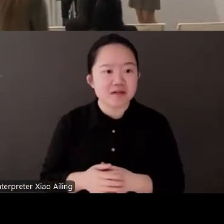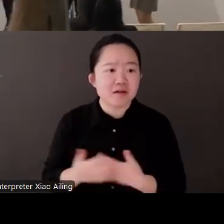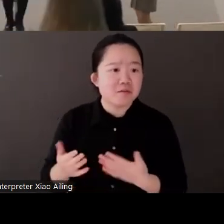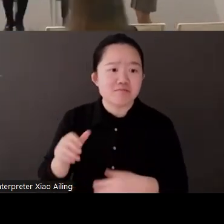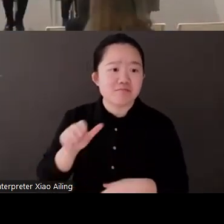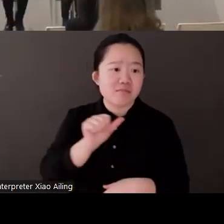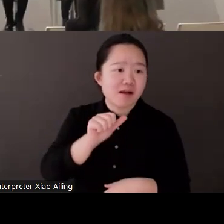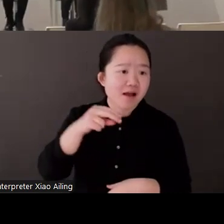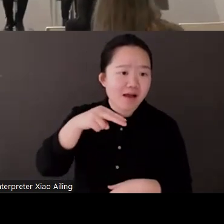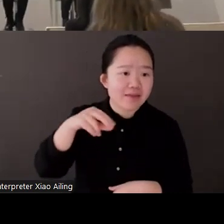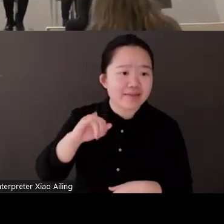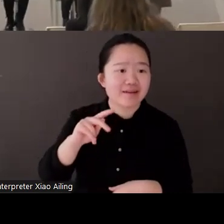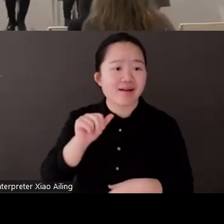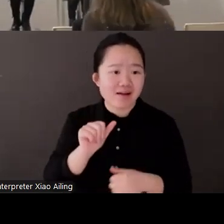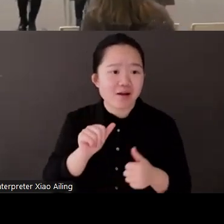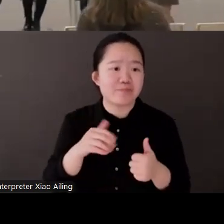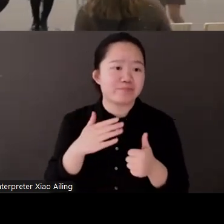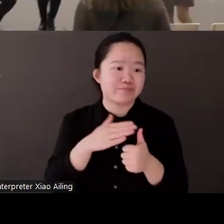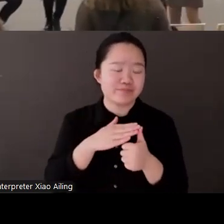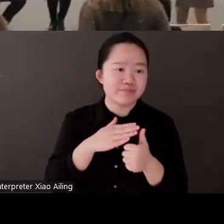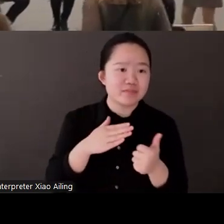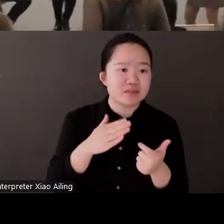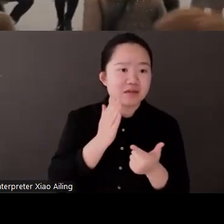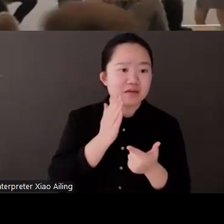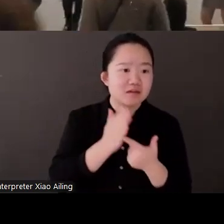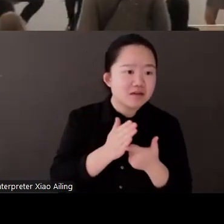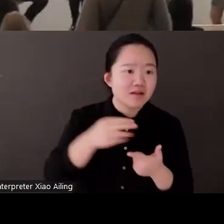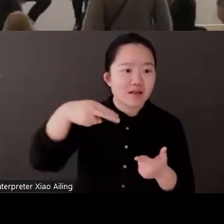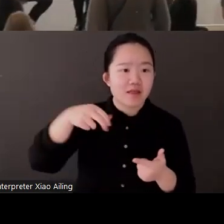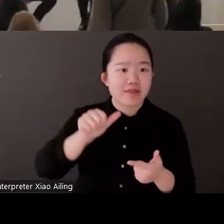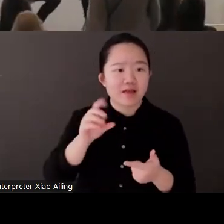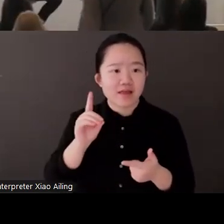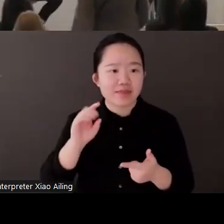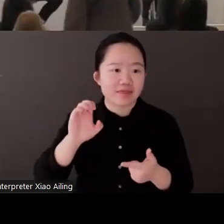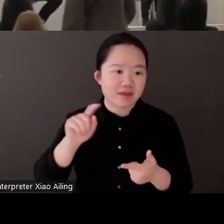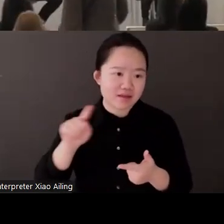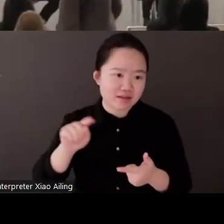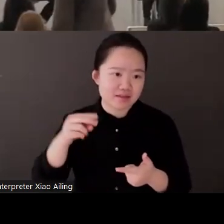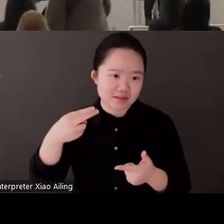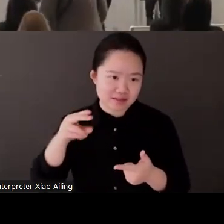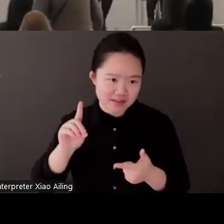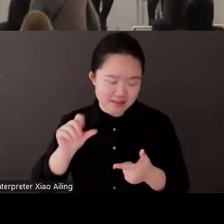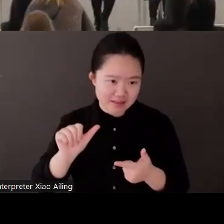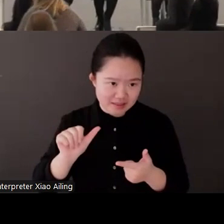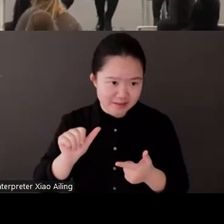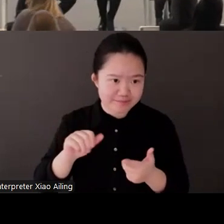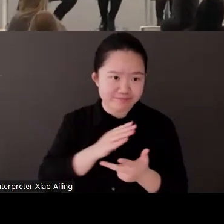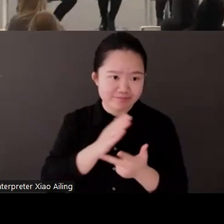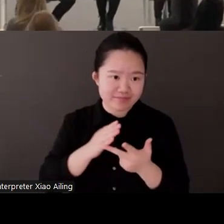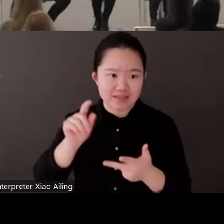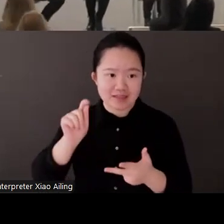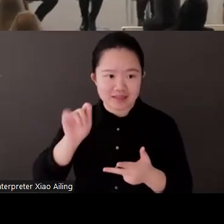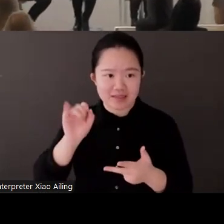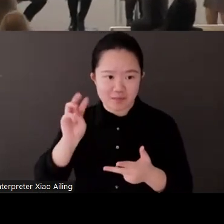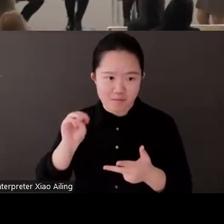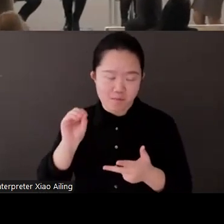have Nadezhda Törnroos, who is an accessibility specialist and CPWA certified here at Tietoevry, and